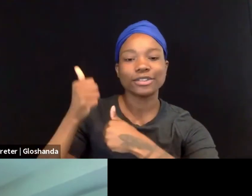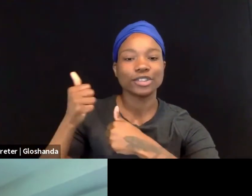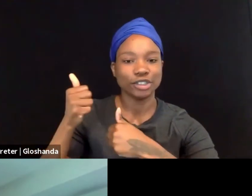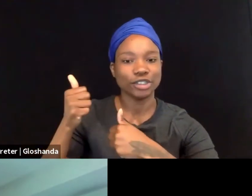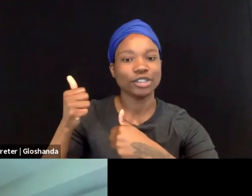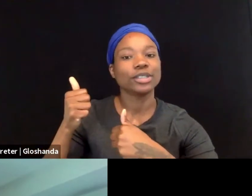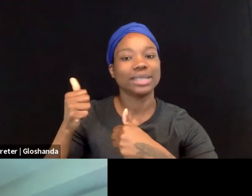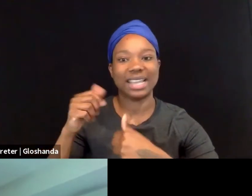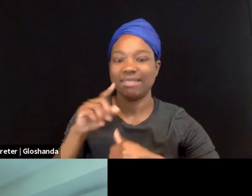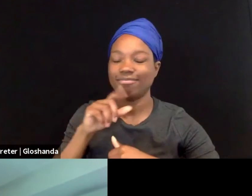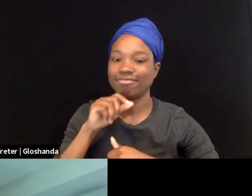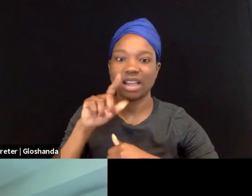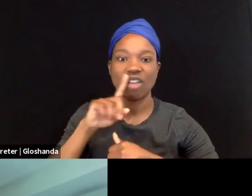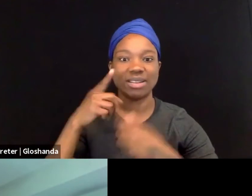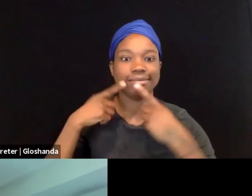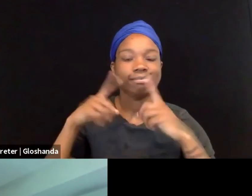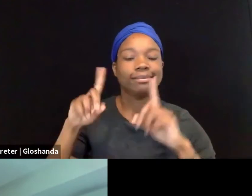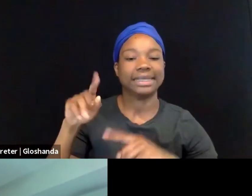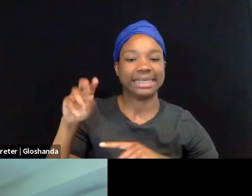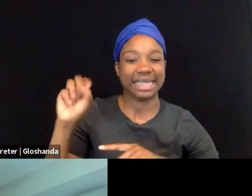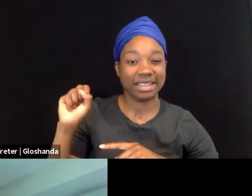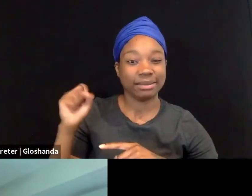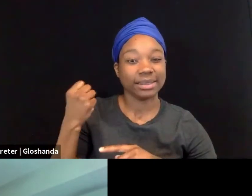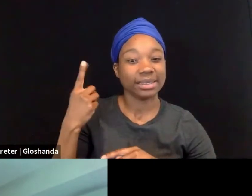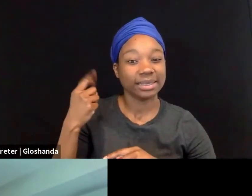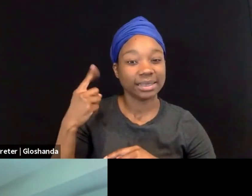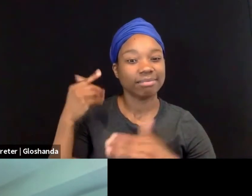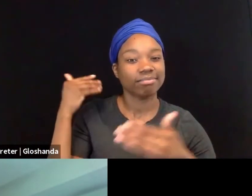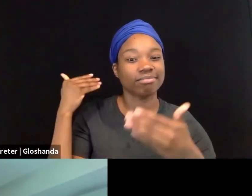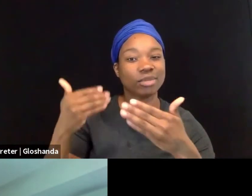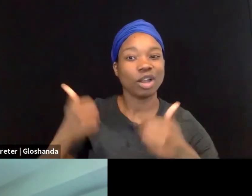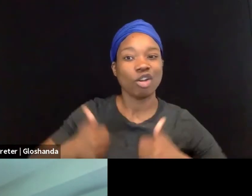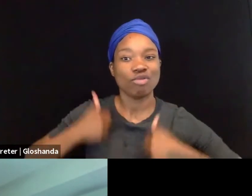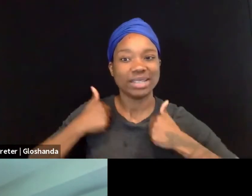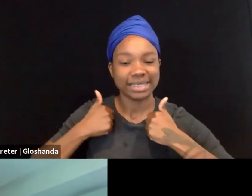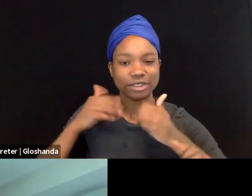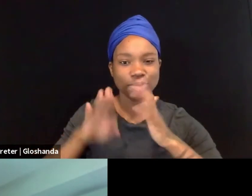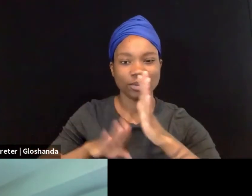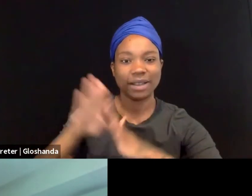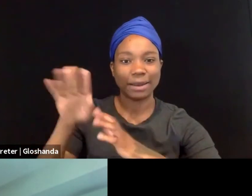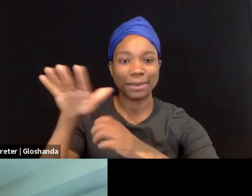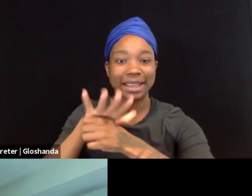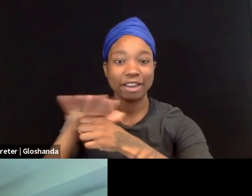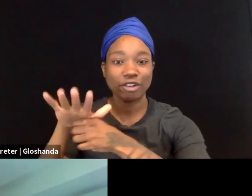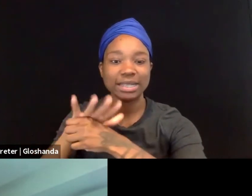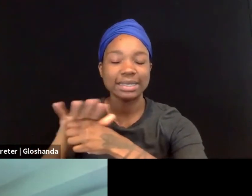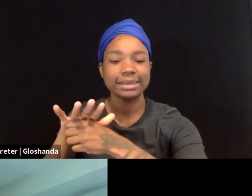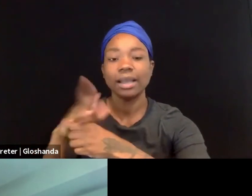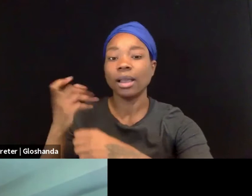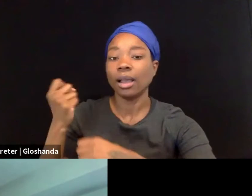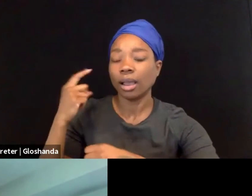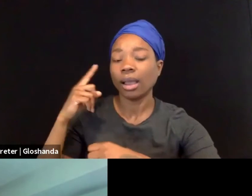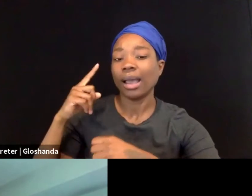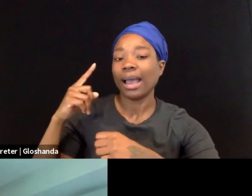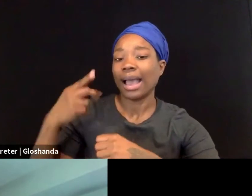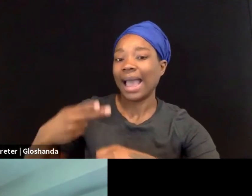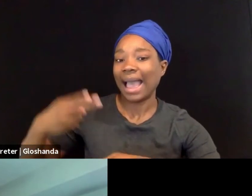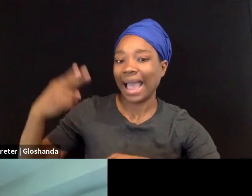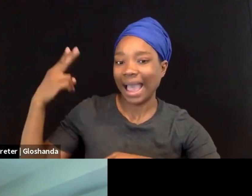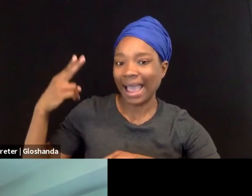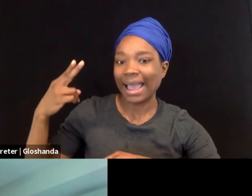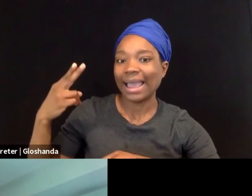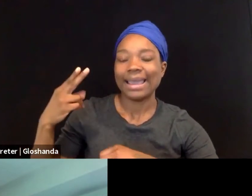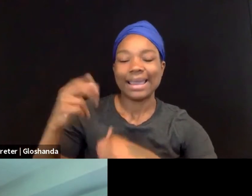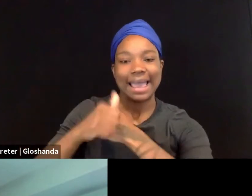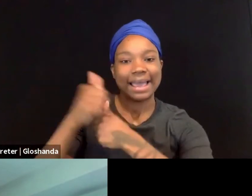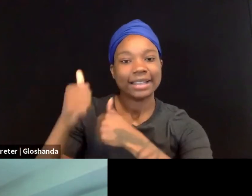maybe rural farmland. So when we talk about high hazard, it's not necessarily the condition of the dam, but the consequence